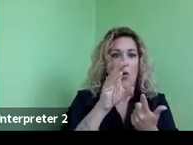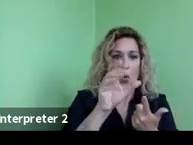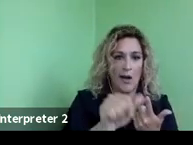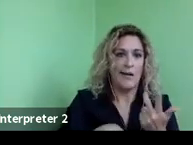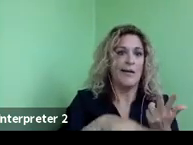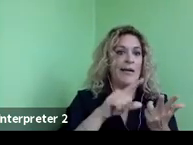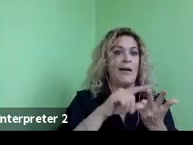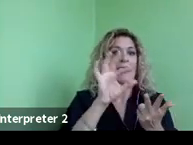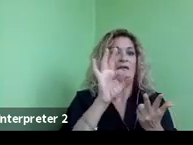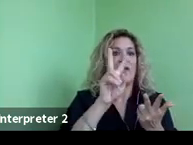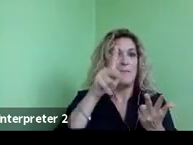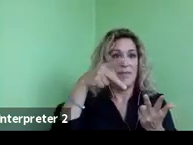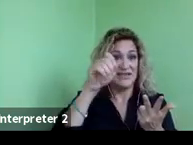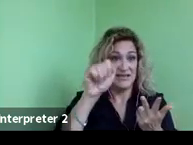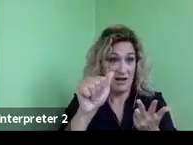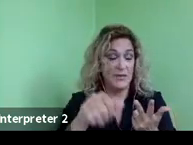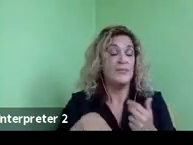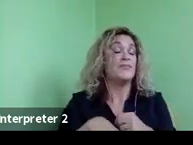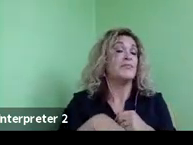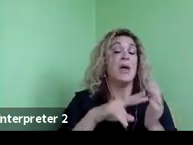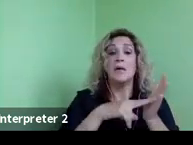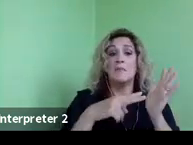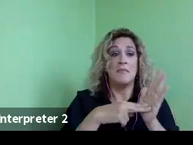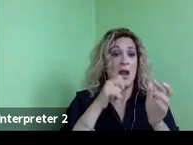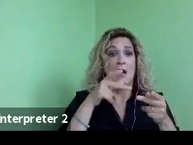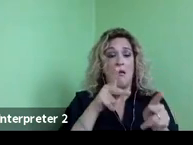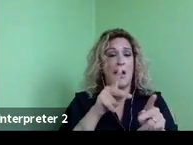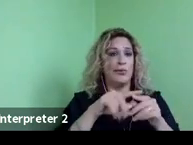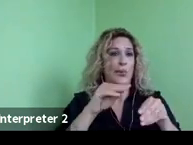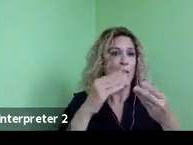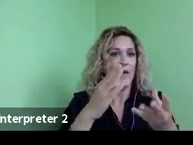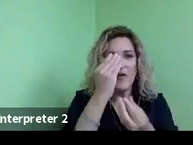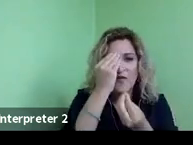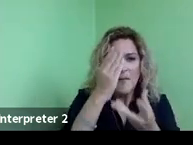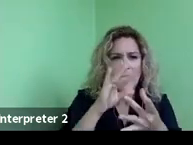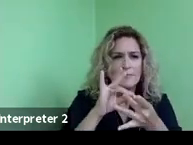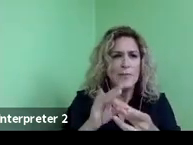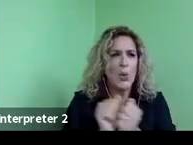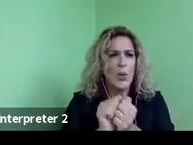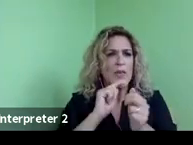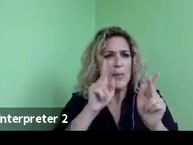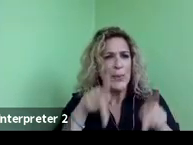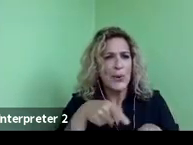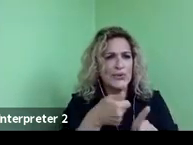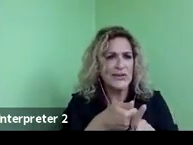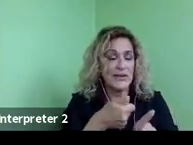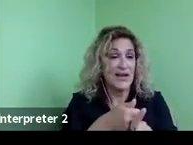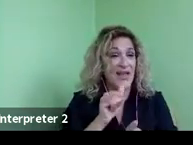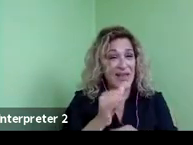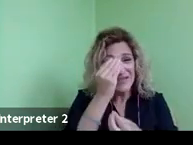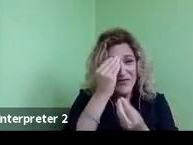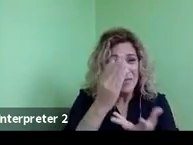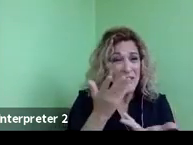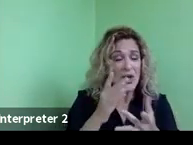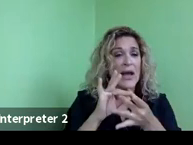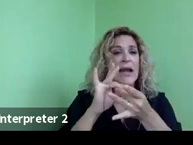individual information, which is in VAWA and VOCA, and that's information that's been collected in connection with program services